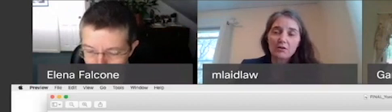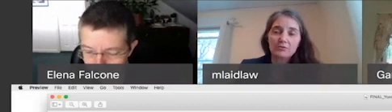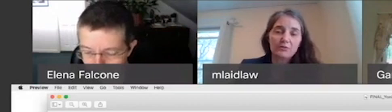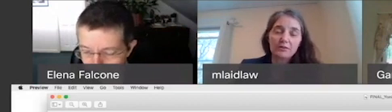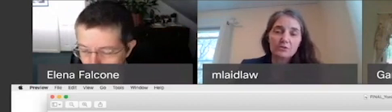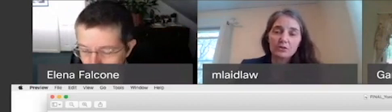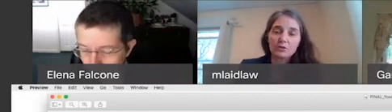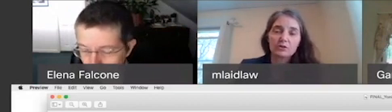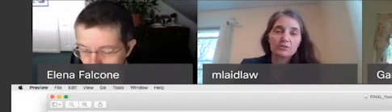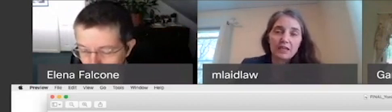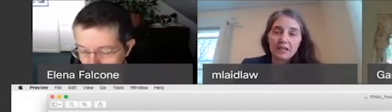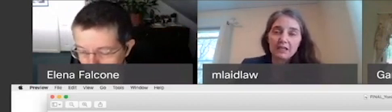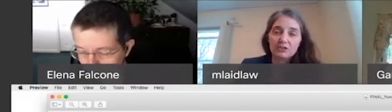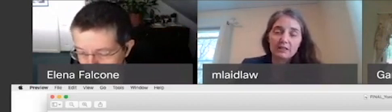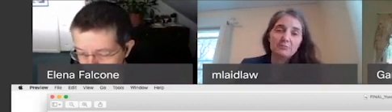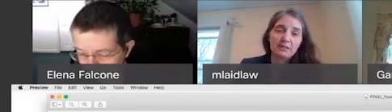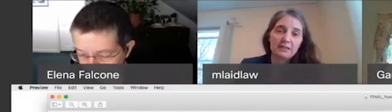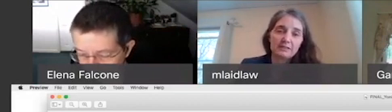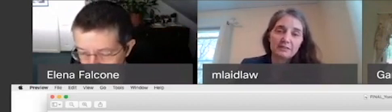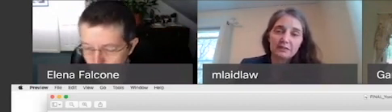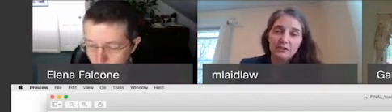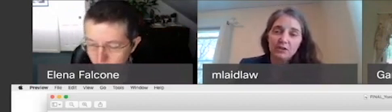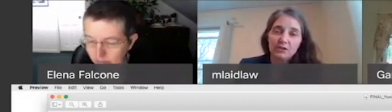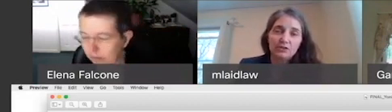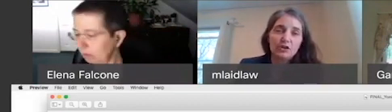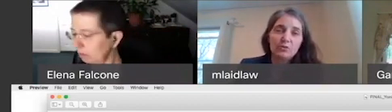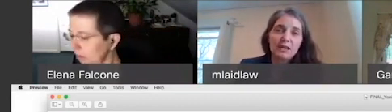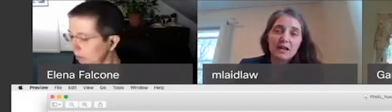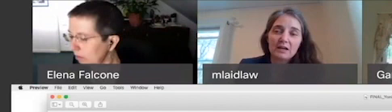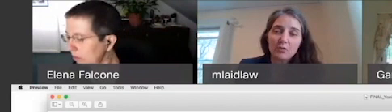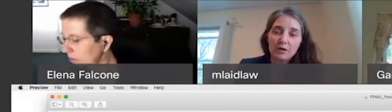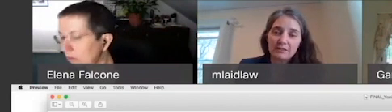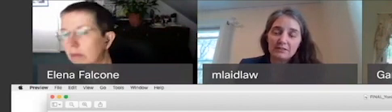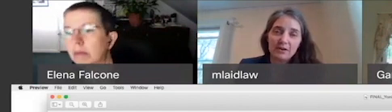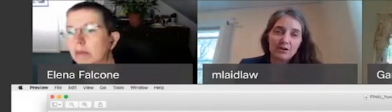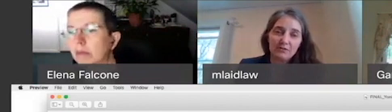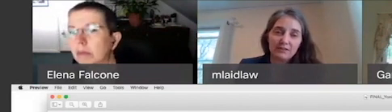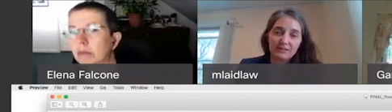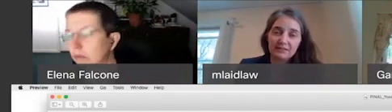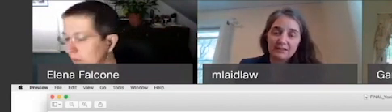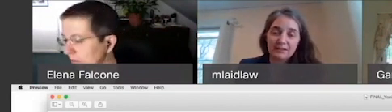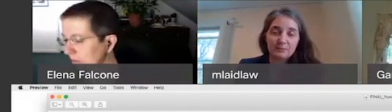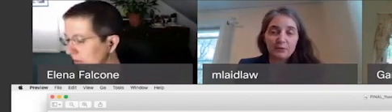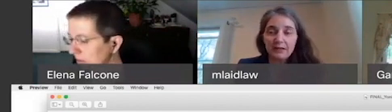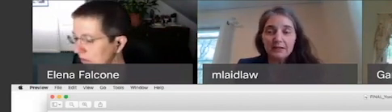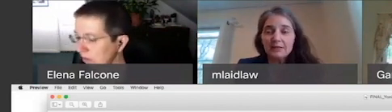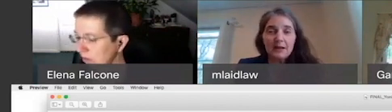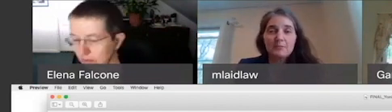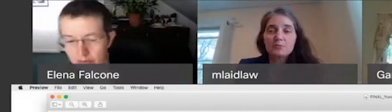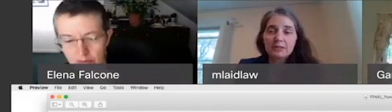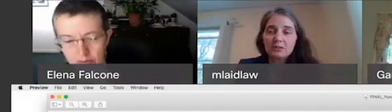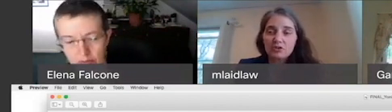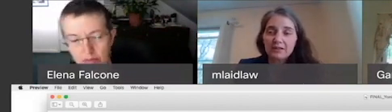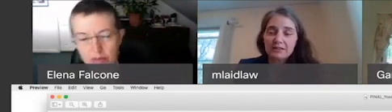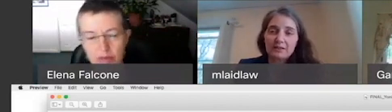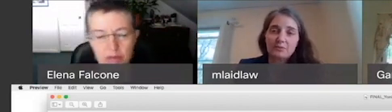our fellow New Yorkers age in place. No one ever walks into my office and says, "Maura, I'm